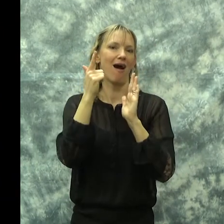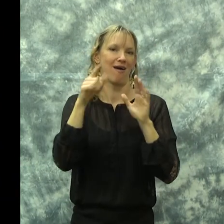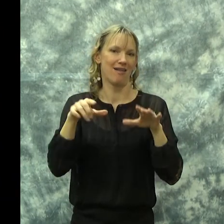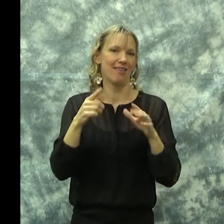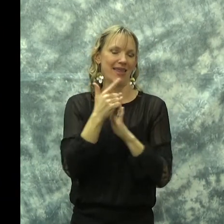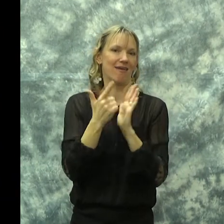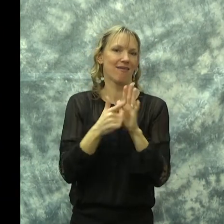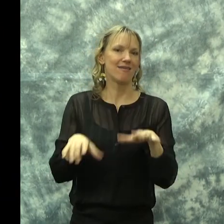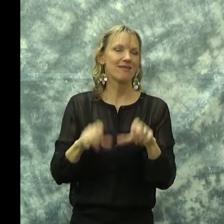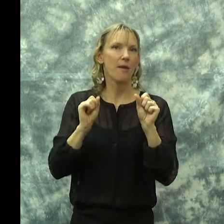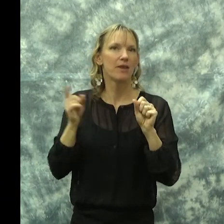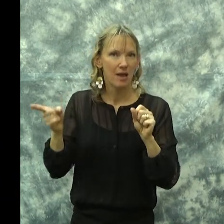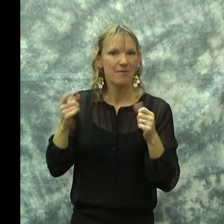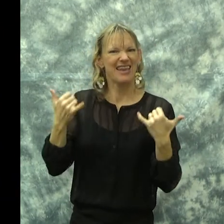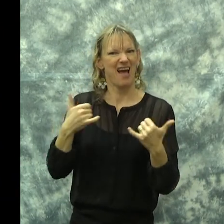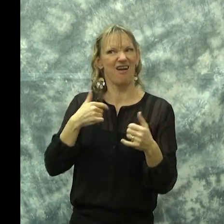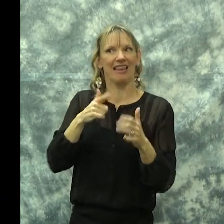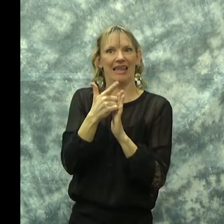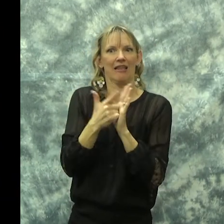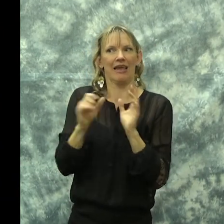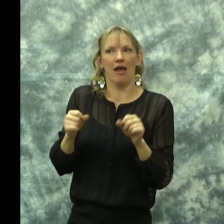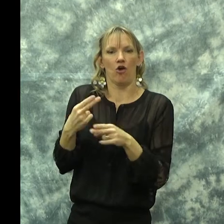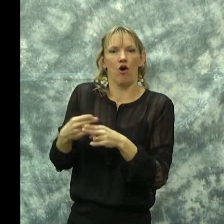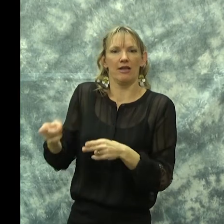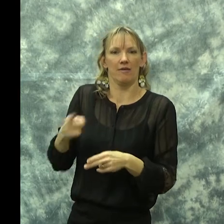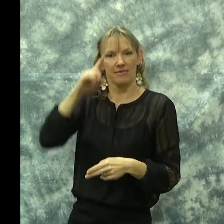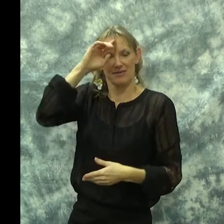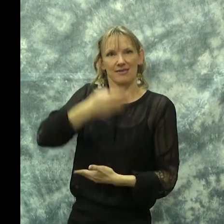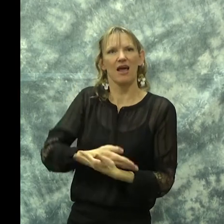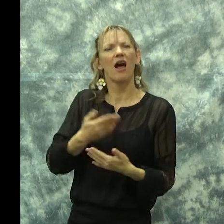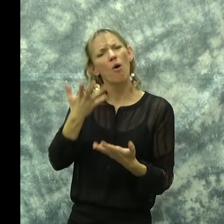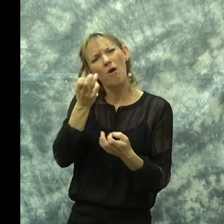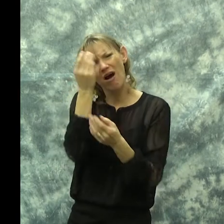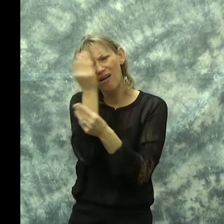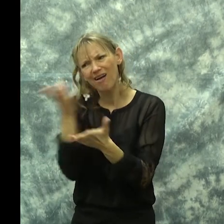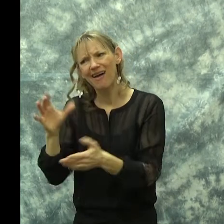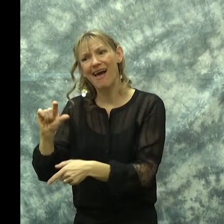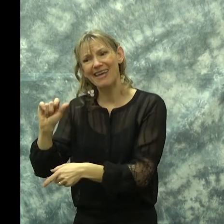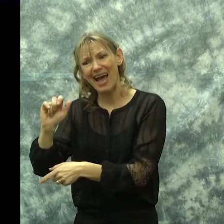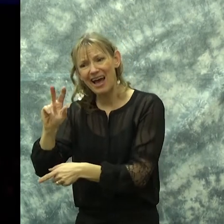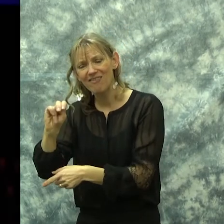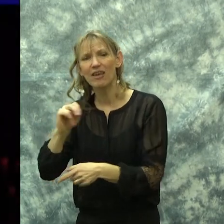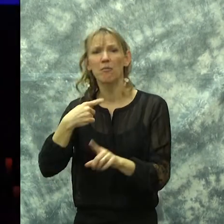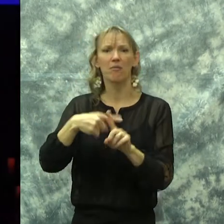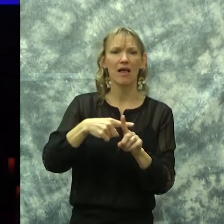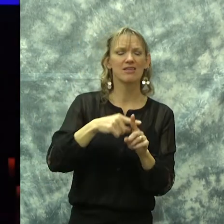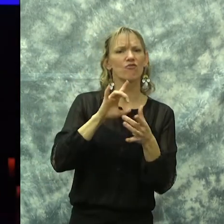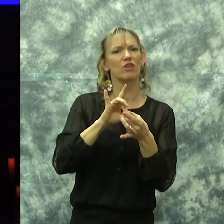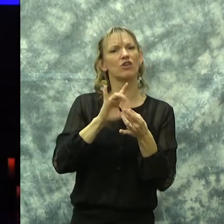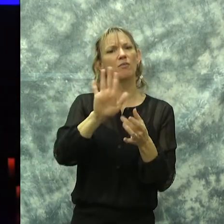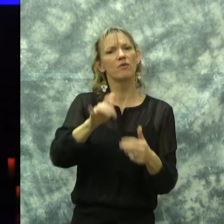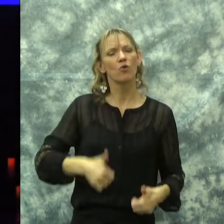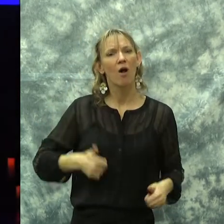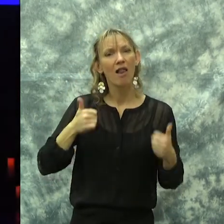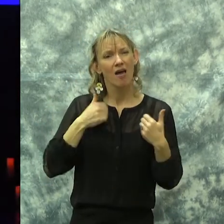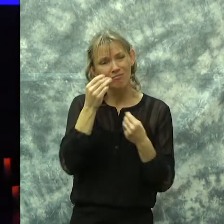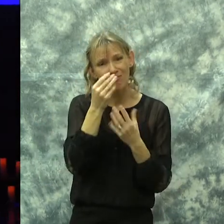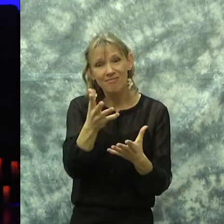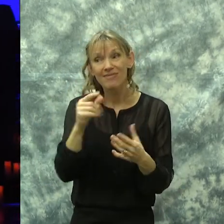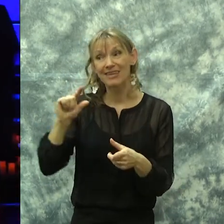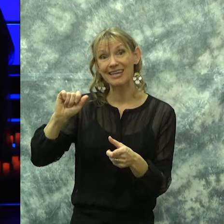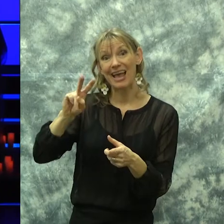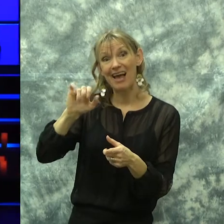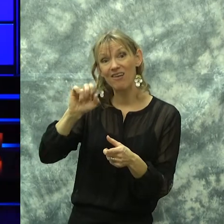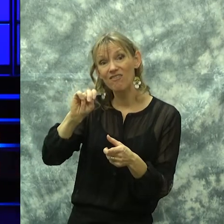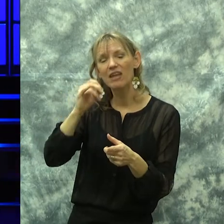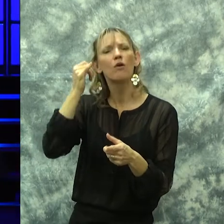which is a great thing. And that's what I would want Gavin to know, which is what I want you to know about the relationships in your life too. And that is, Gavin, if